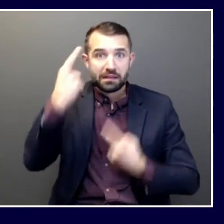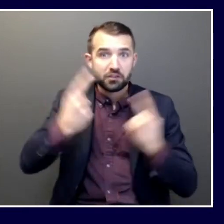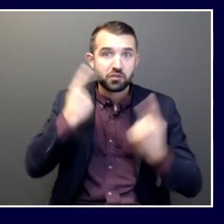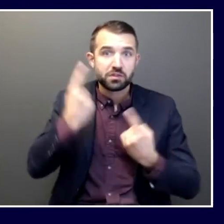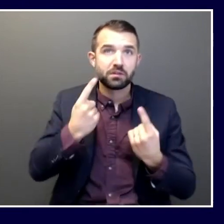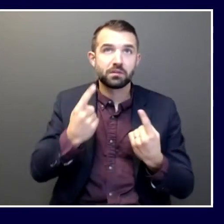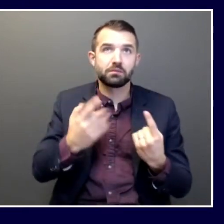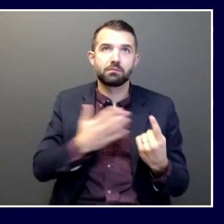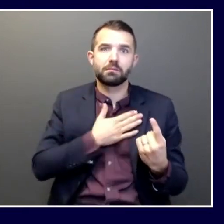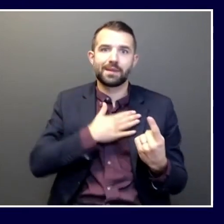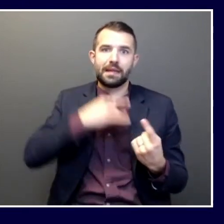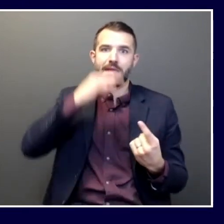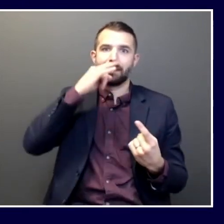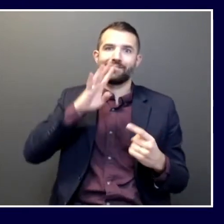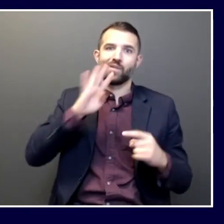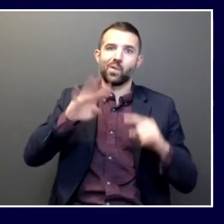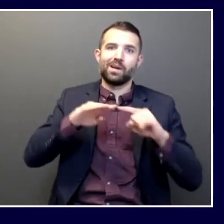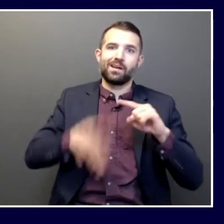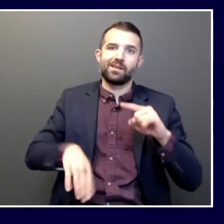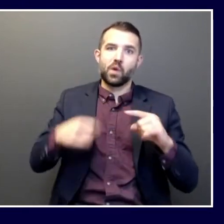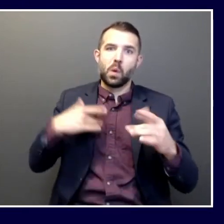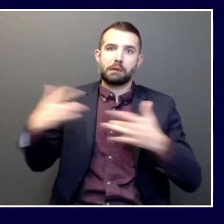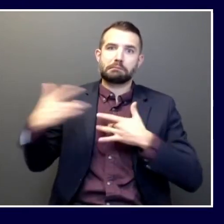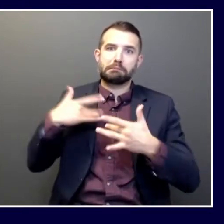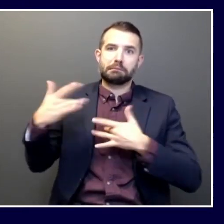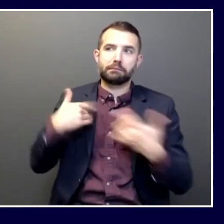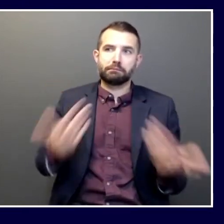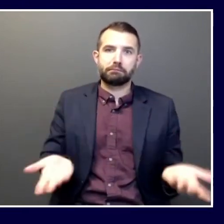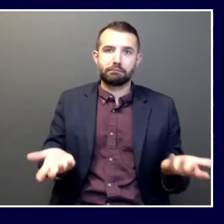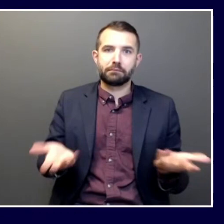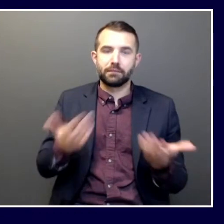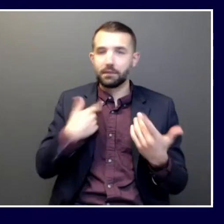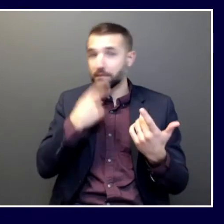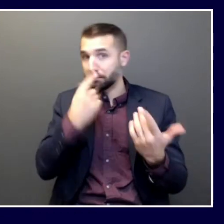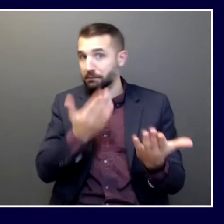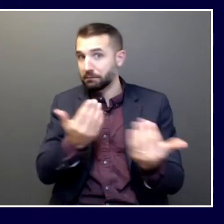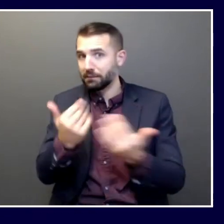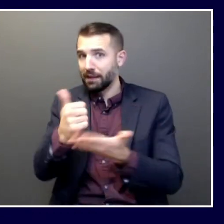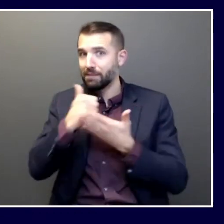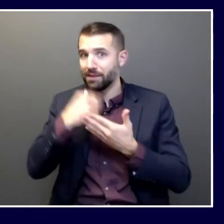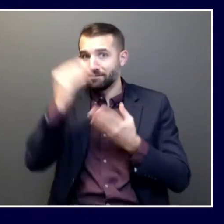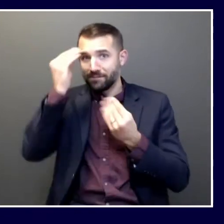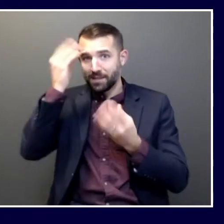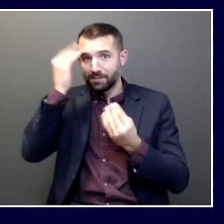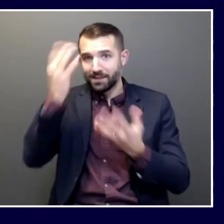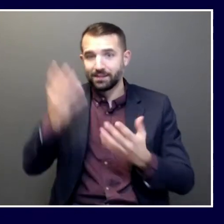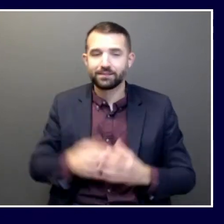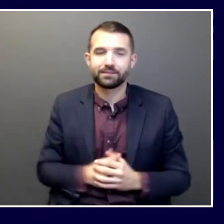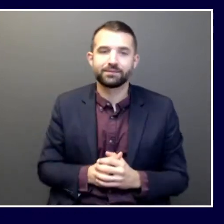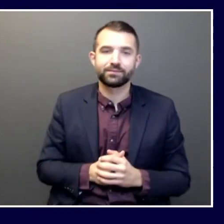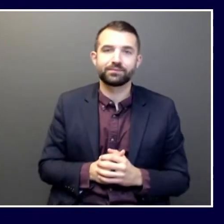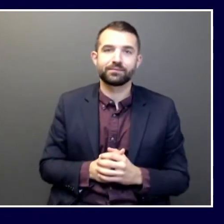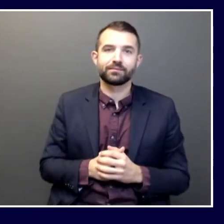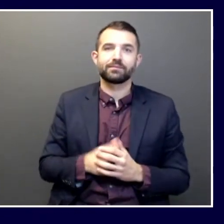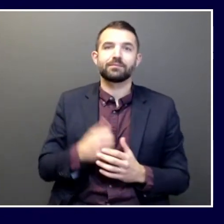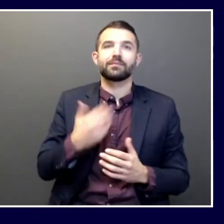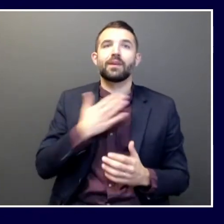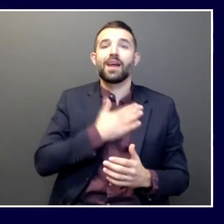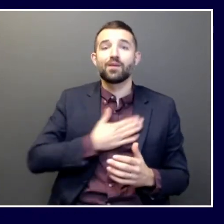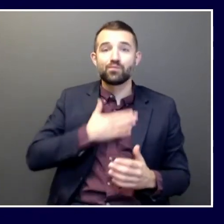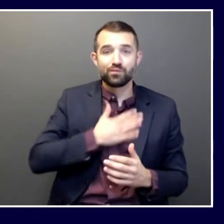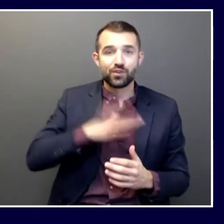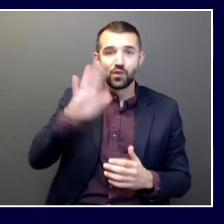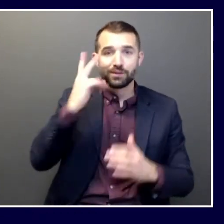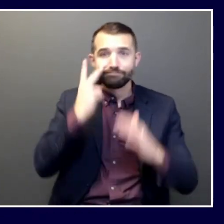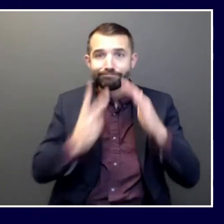I'm interested to know. Understood, and I appreciate the forward-looking approach, Brian. Those trials are